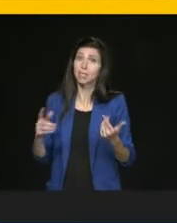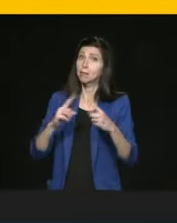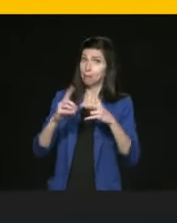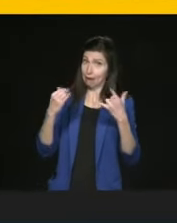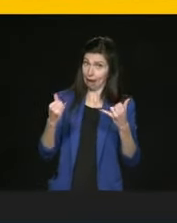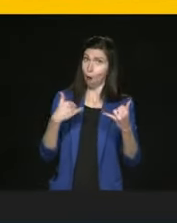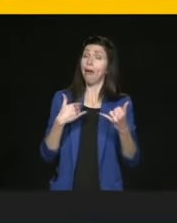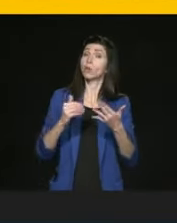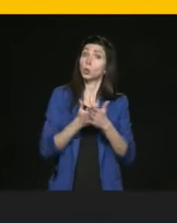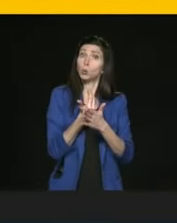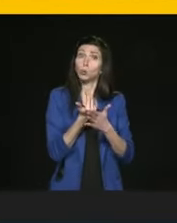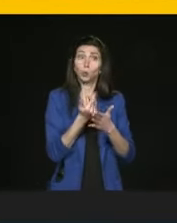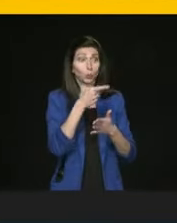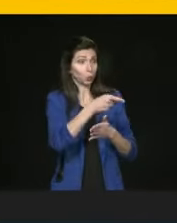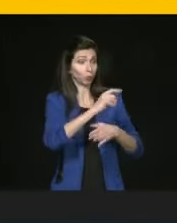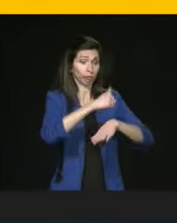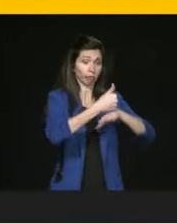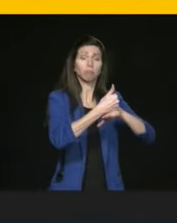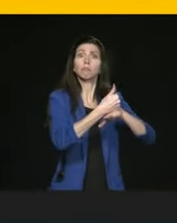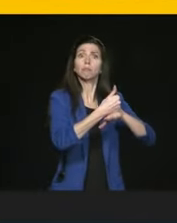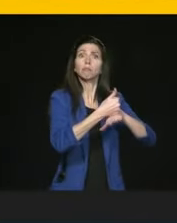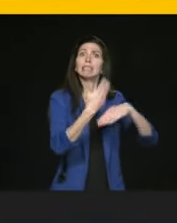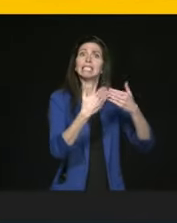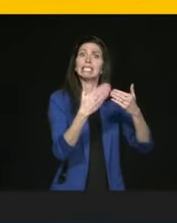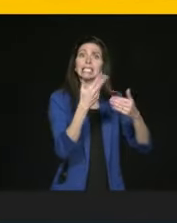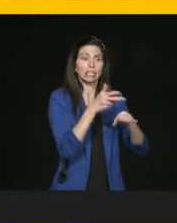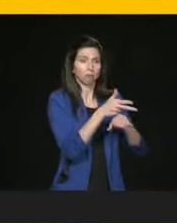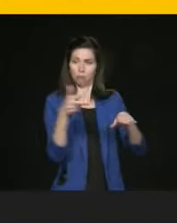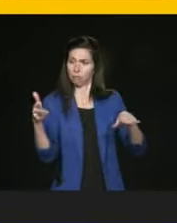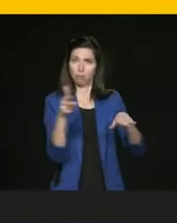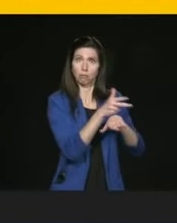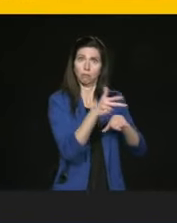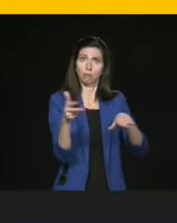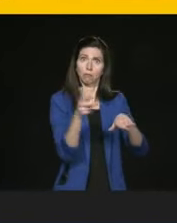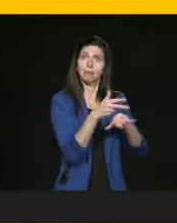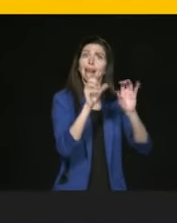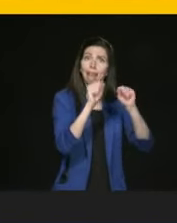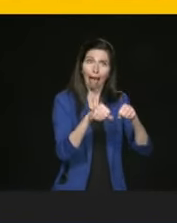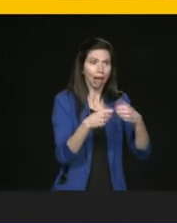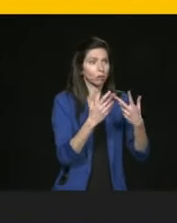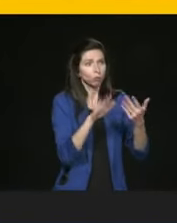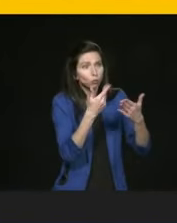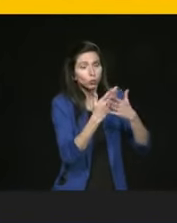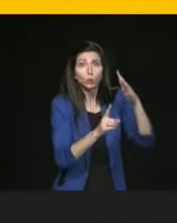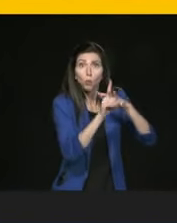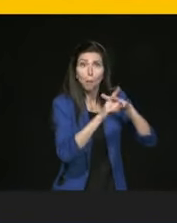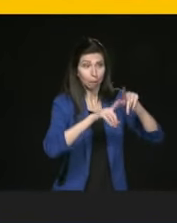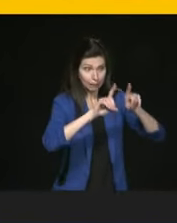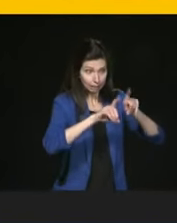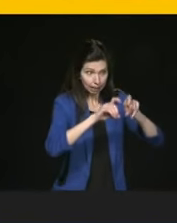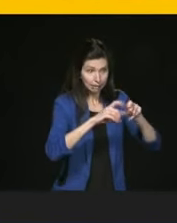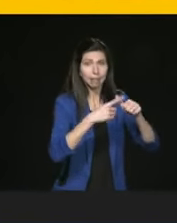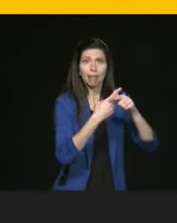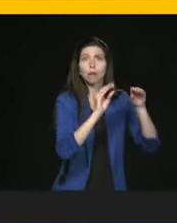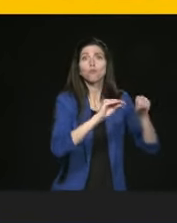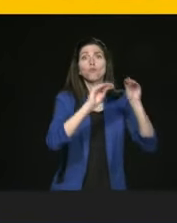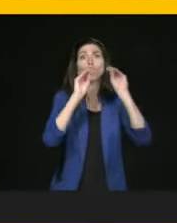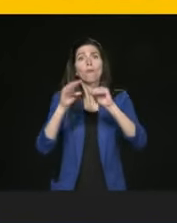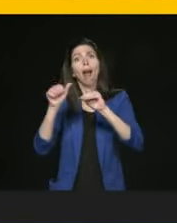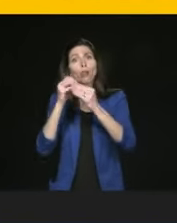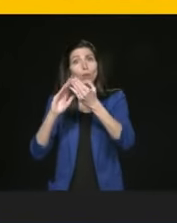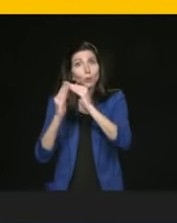its territory to increase testing and awareness in the days to come. As of April 17th, there